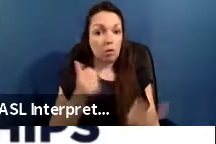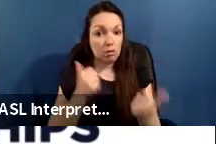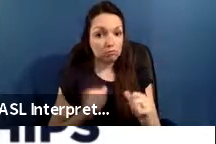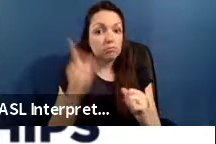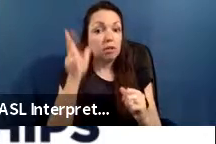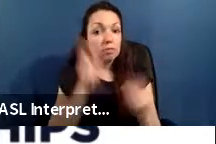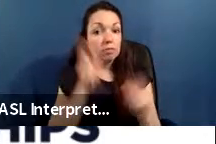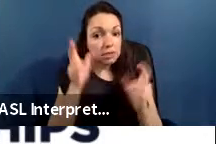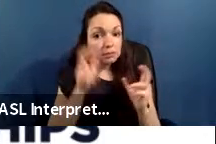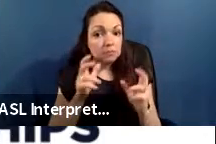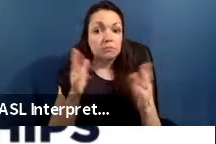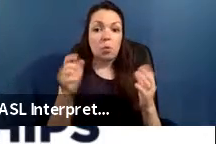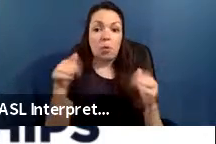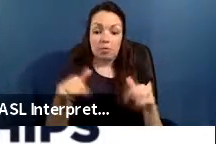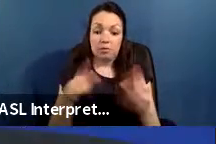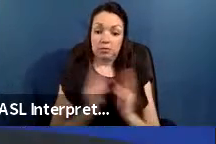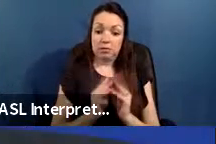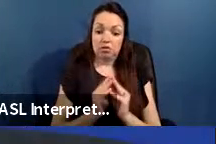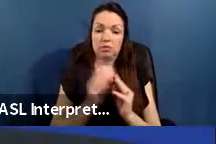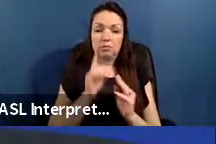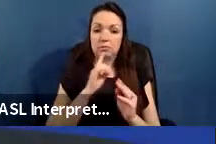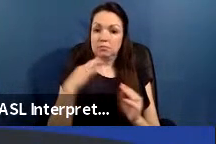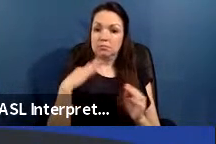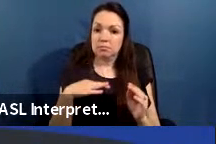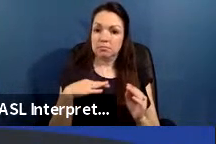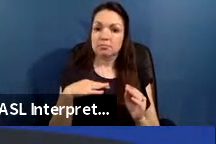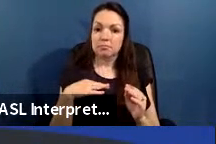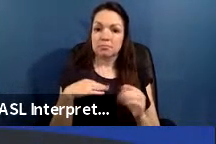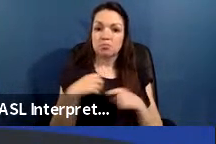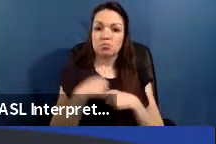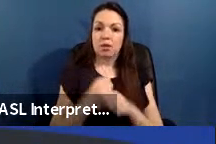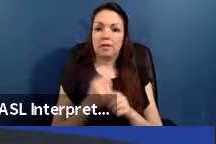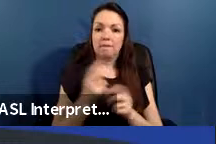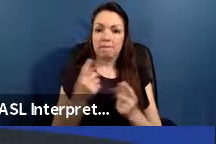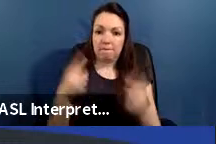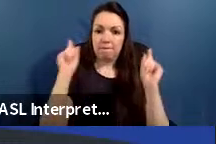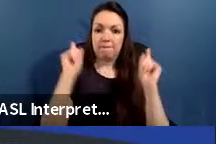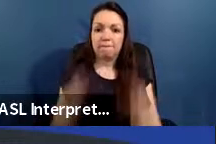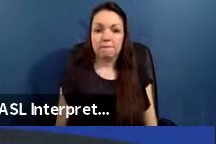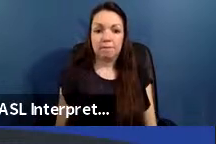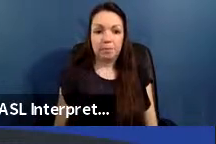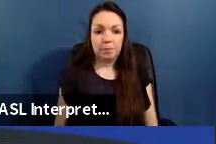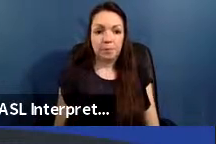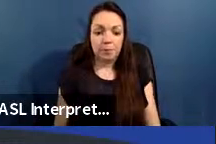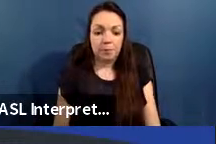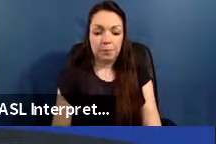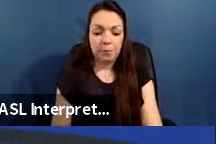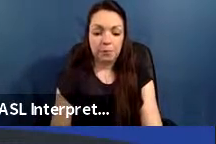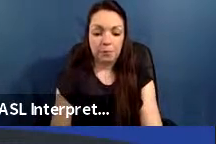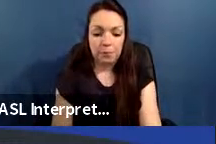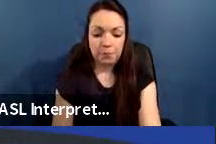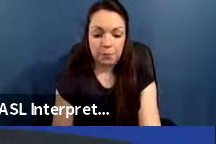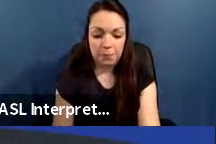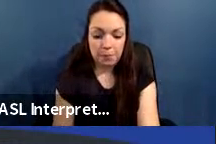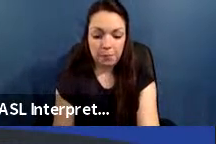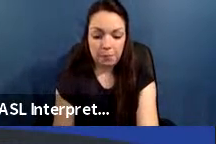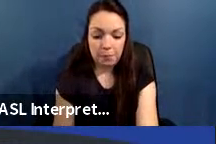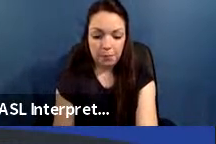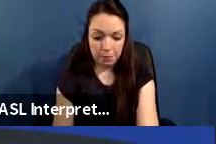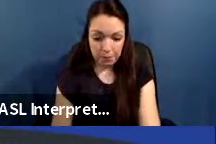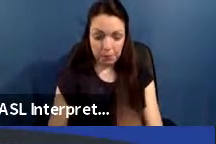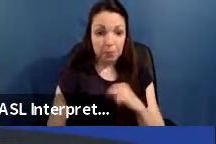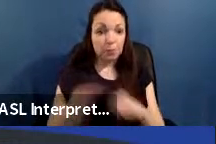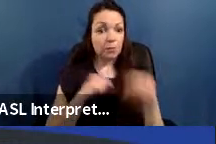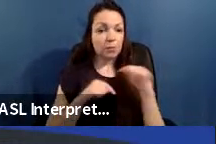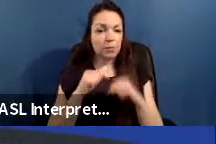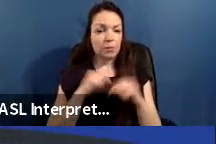that you find this as a productive session. And I want to just take us way back, or maybe not as way back as I'm thinking,